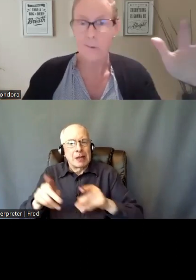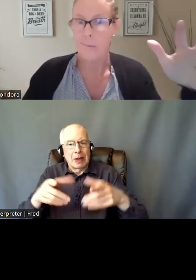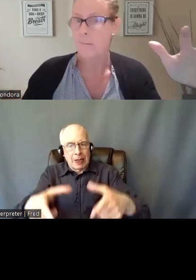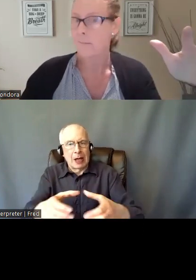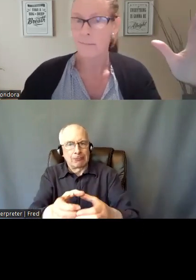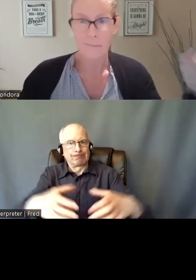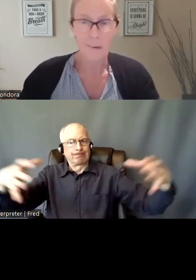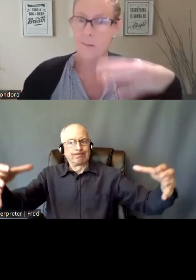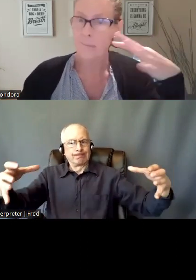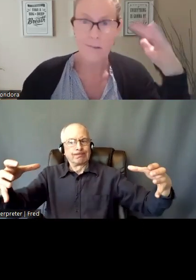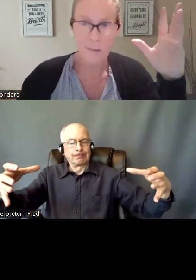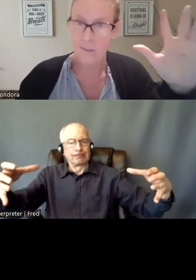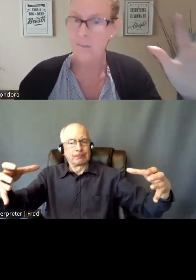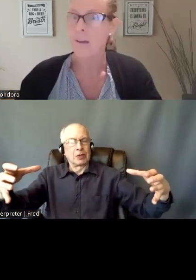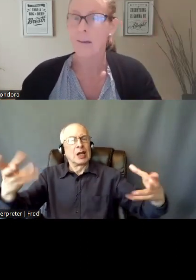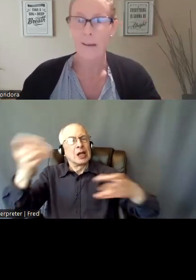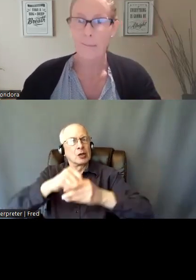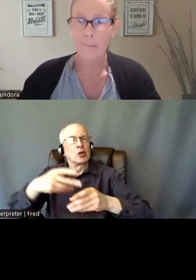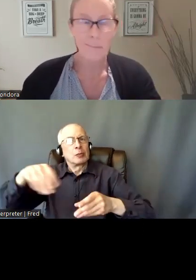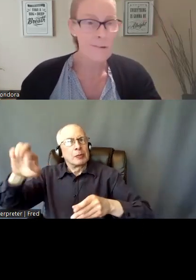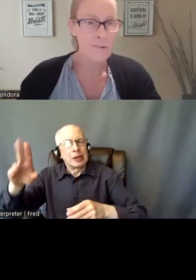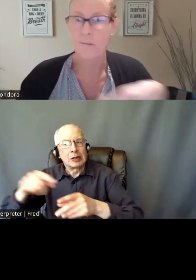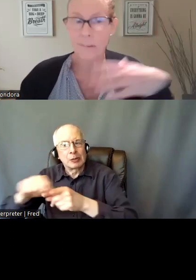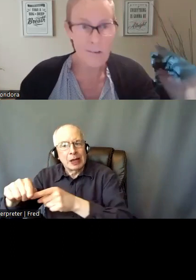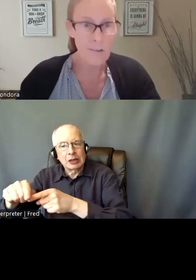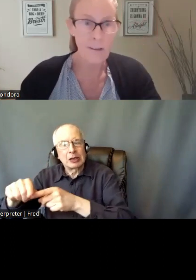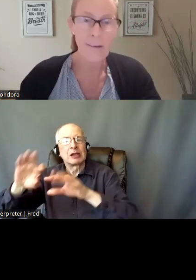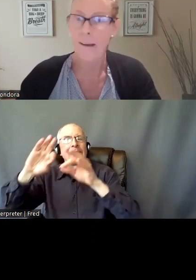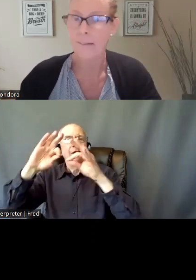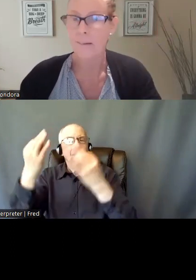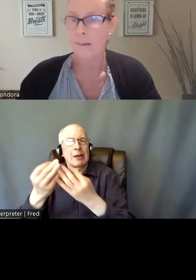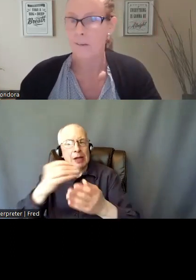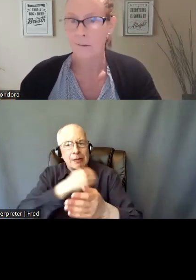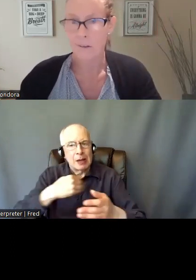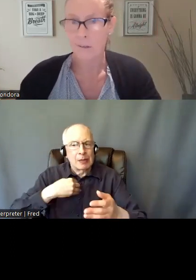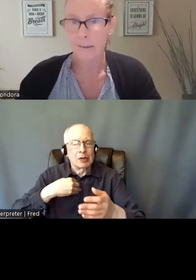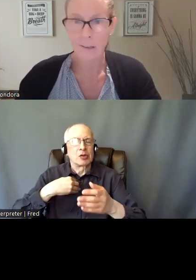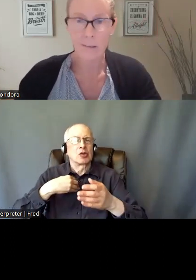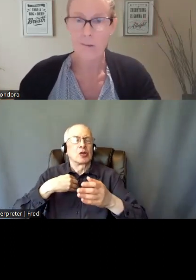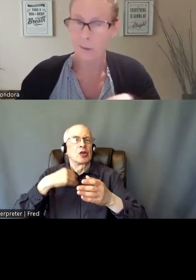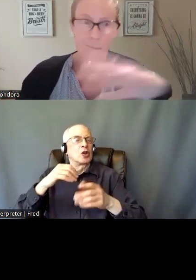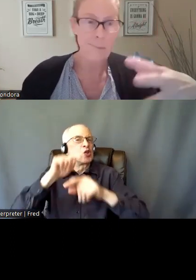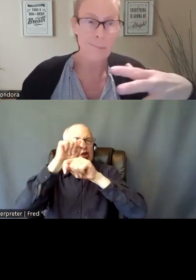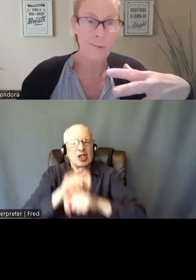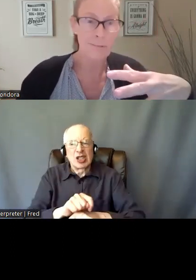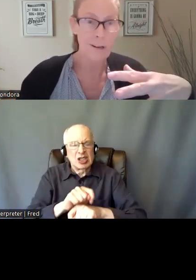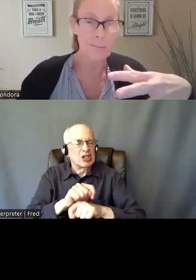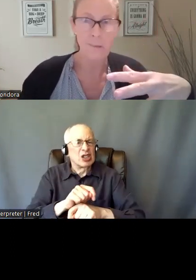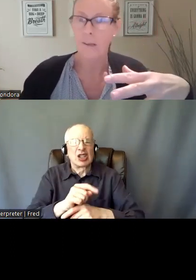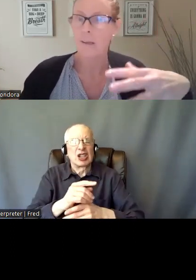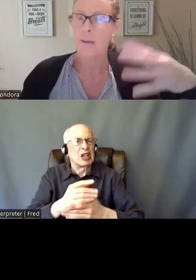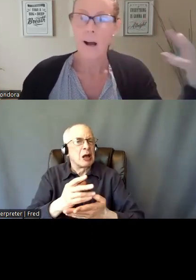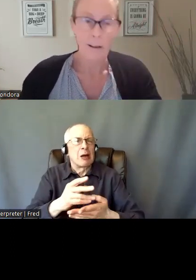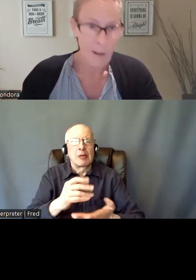would include peer specialists, family members, traditional and non-traditional healers. It could be people